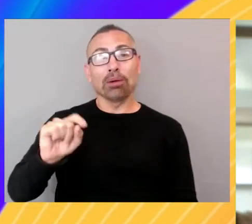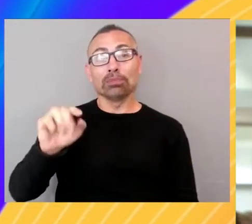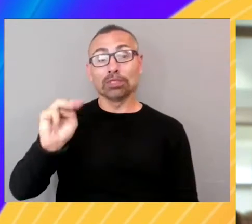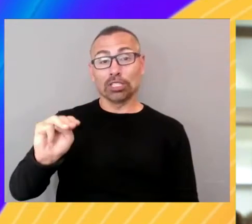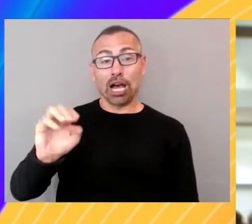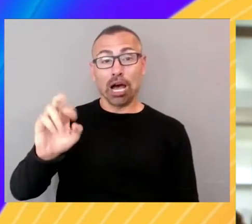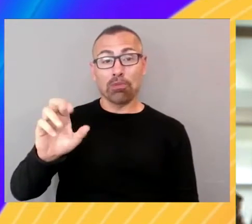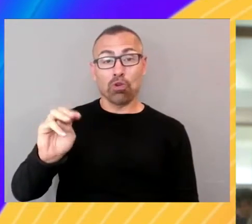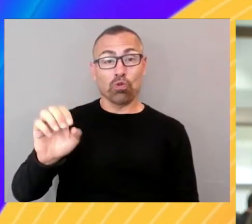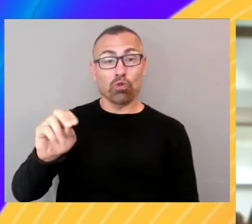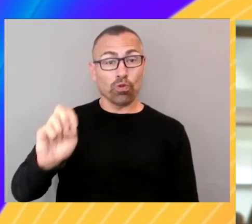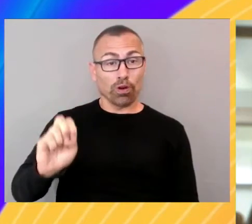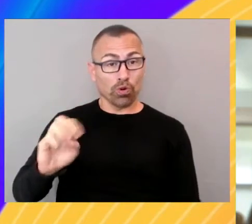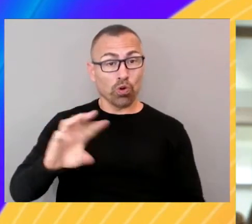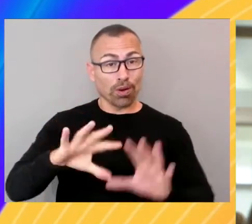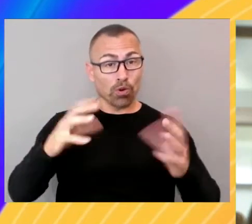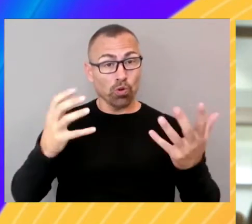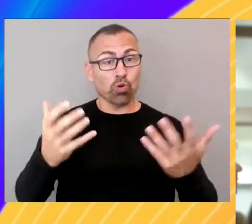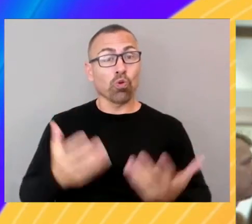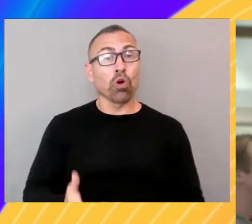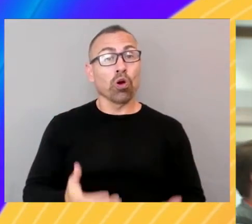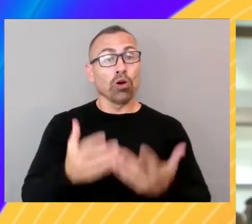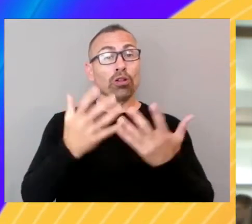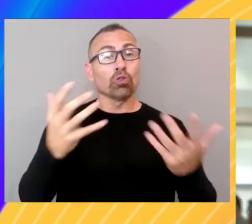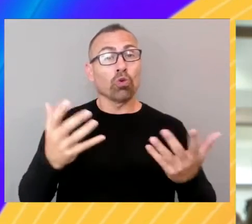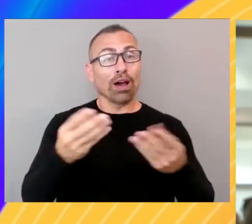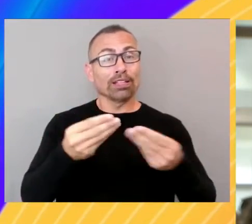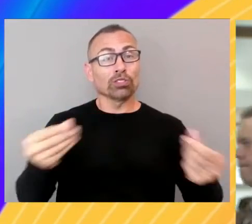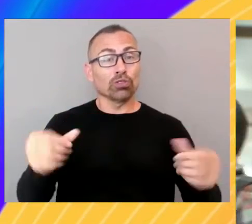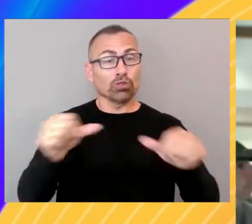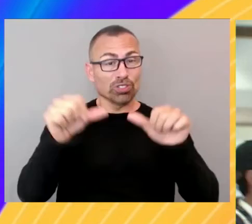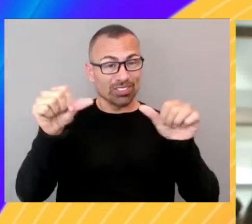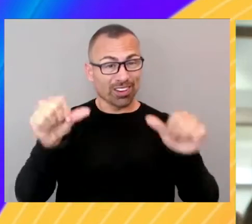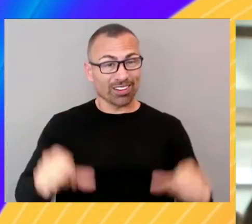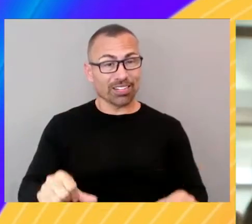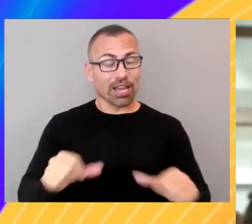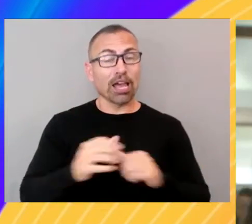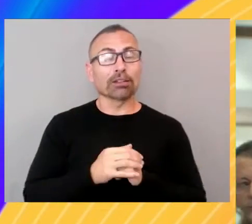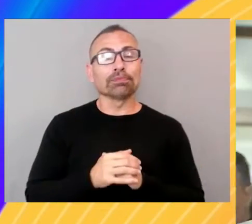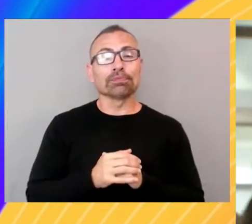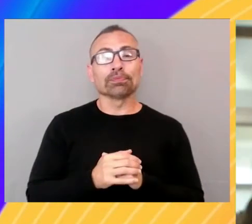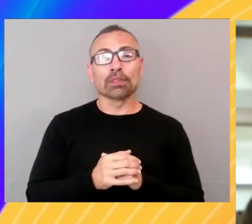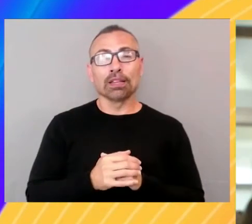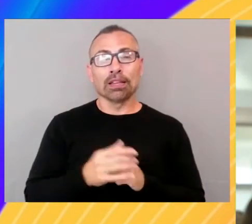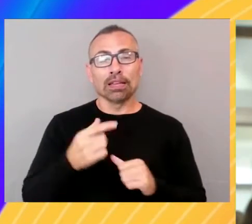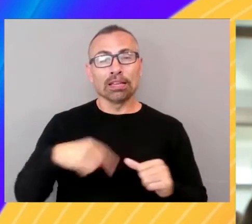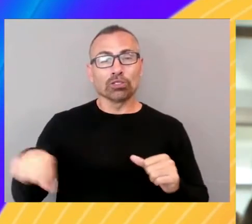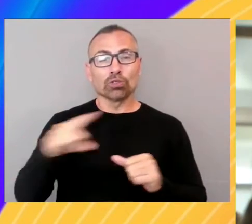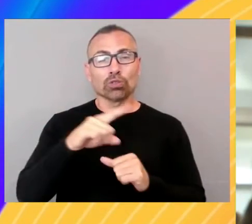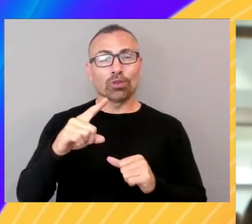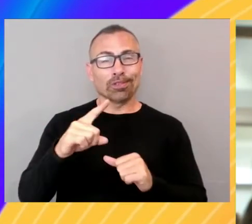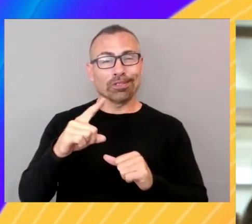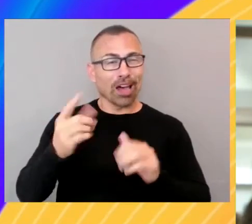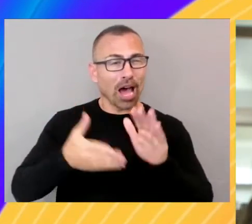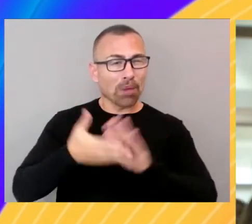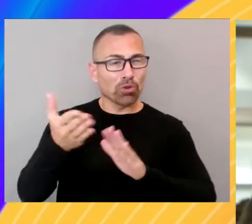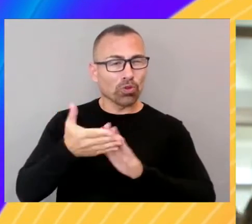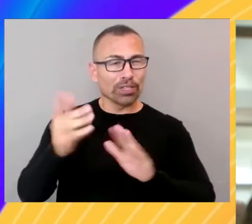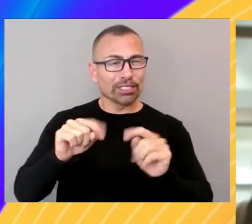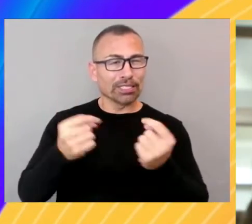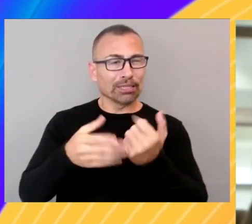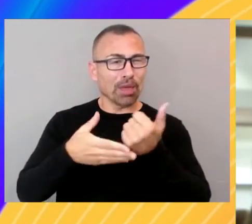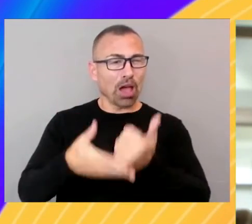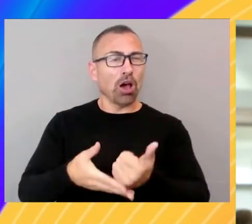Sector Service Creation Team, and I'm a solutions architect. So the Worldwide Public Service Creation Team helps customers who